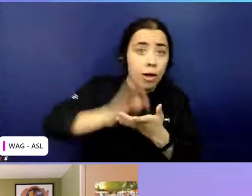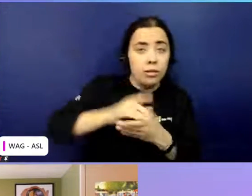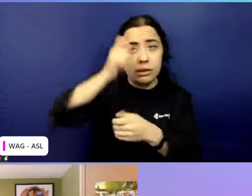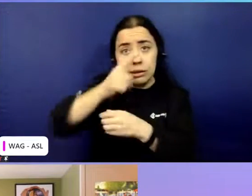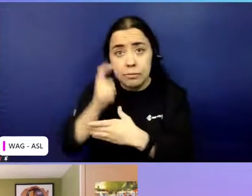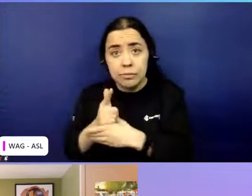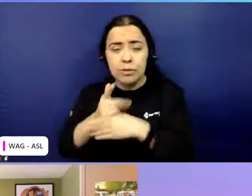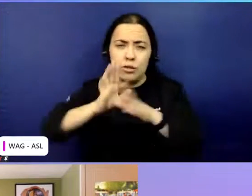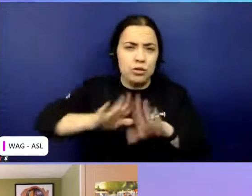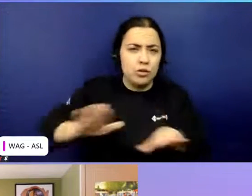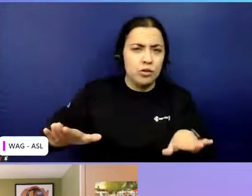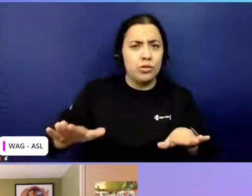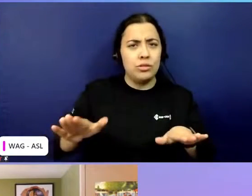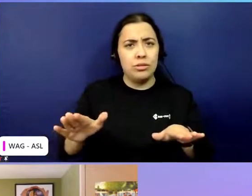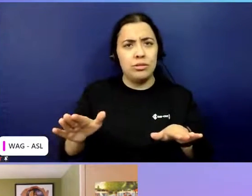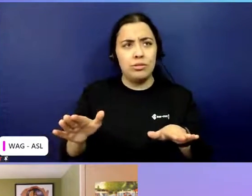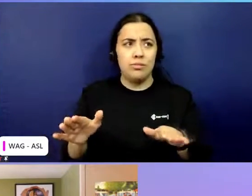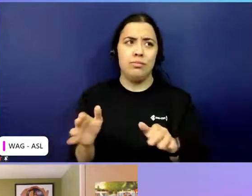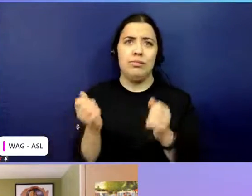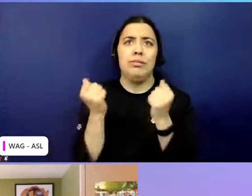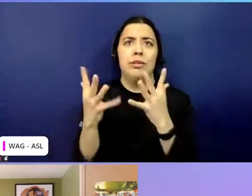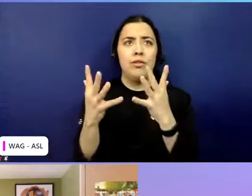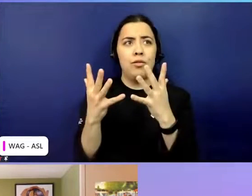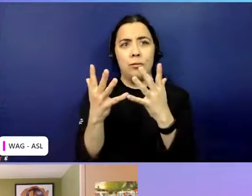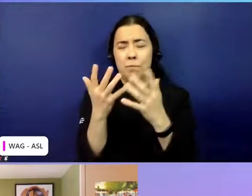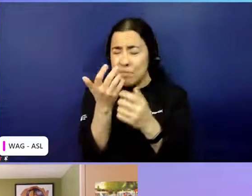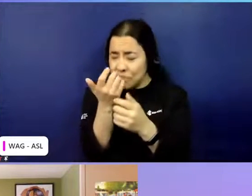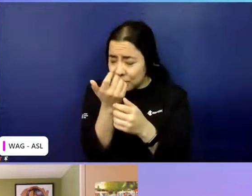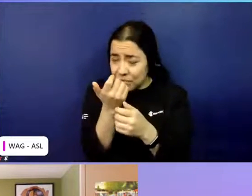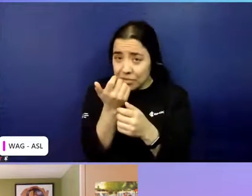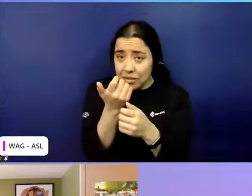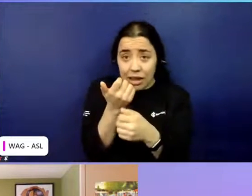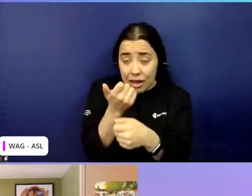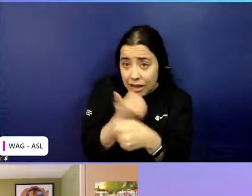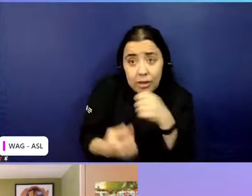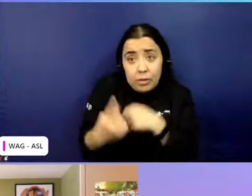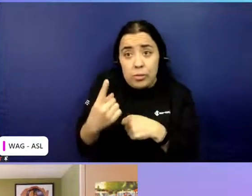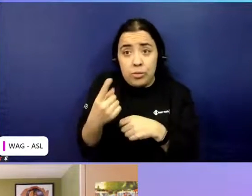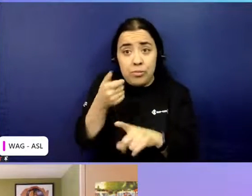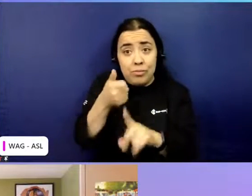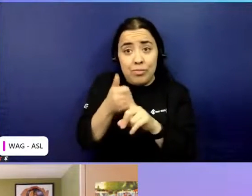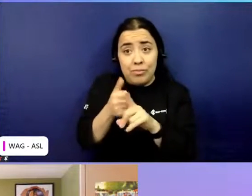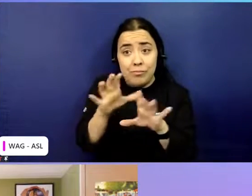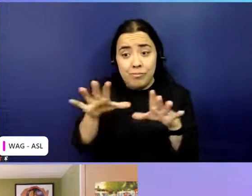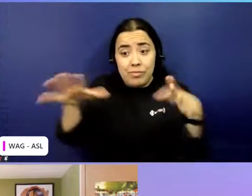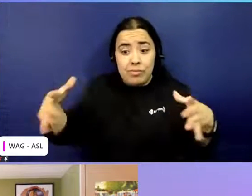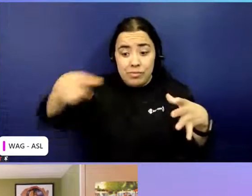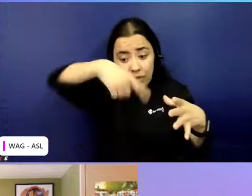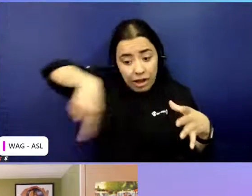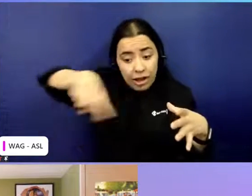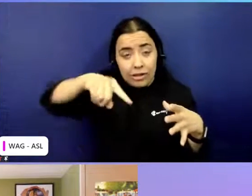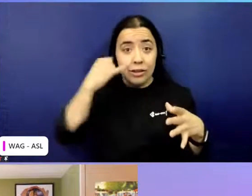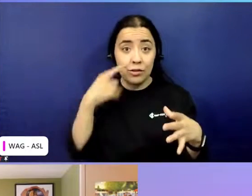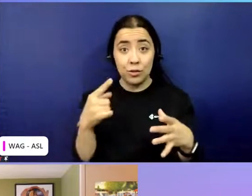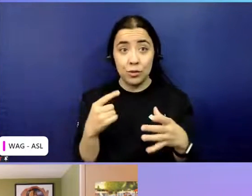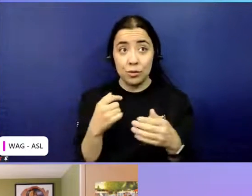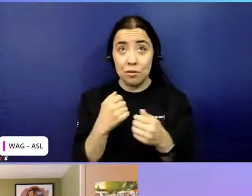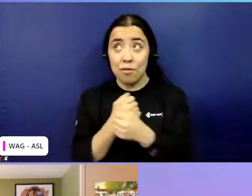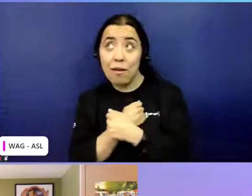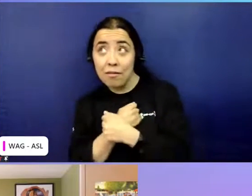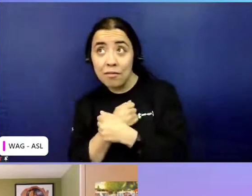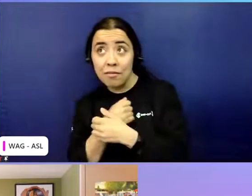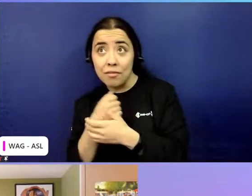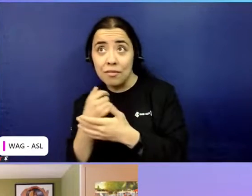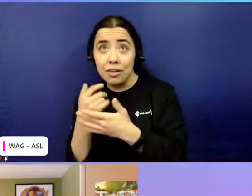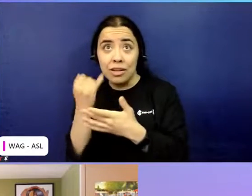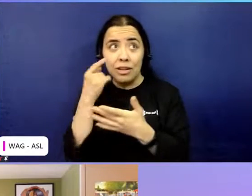and children. This is everybody who loves and is